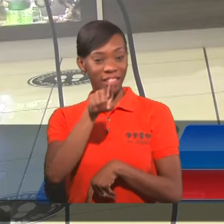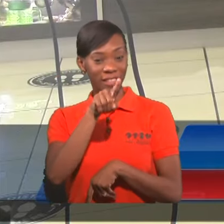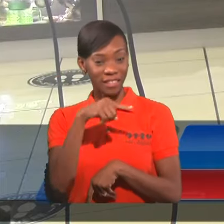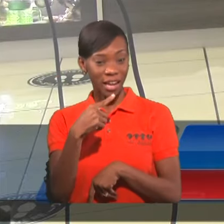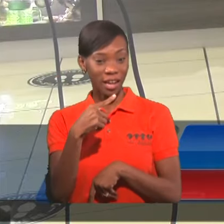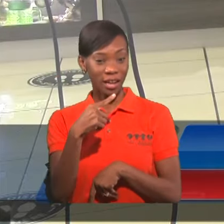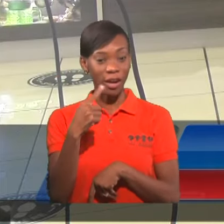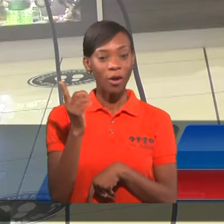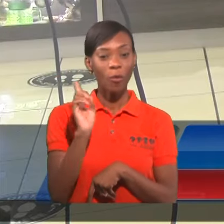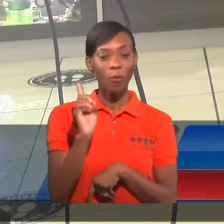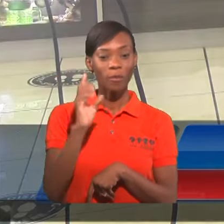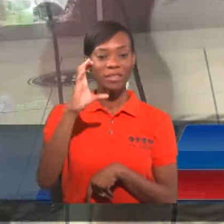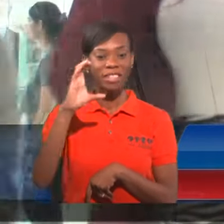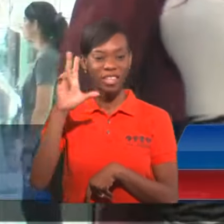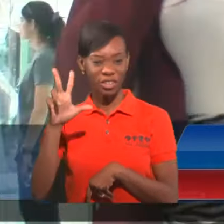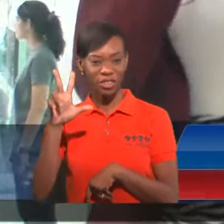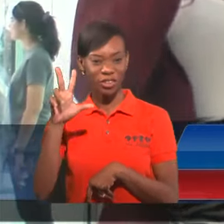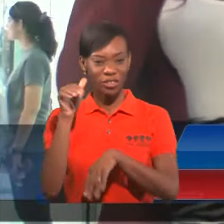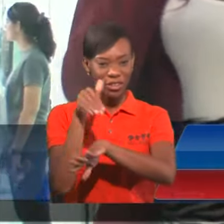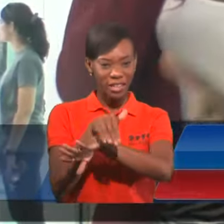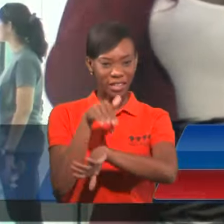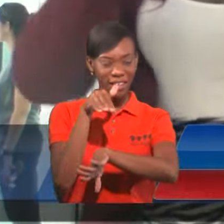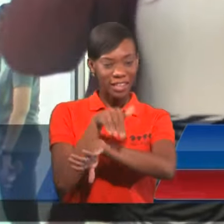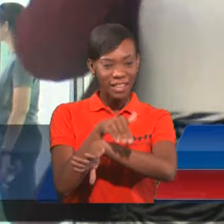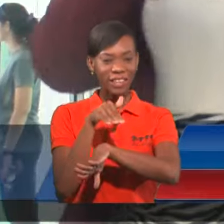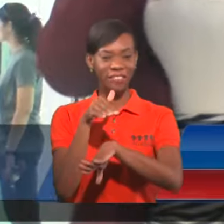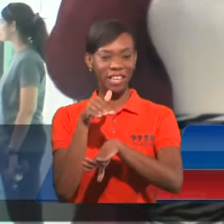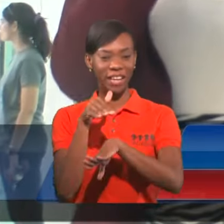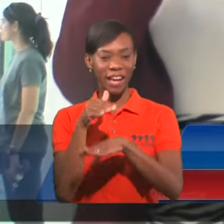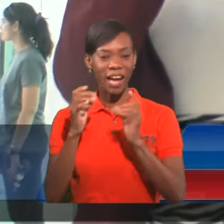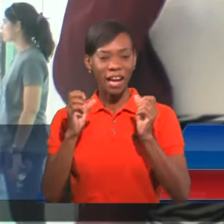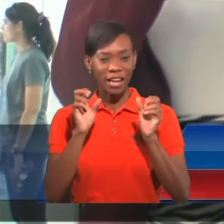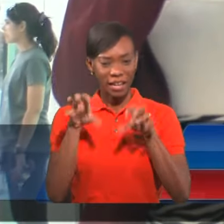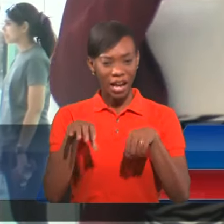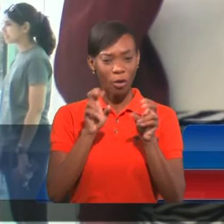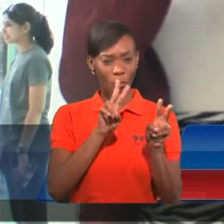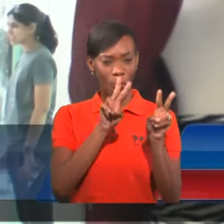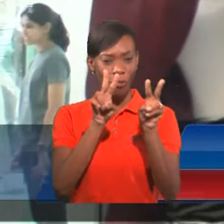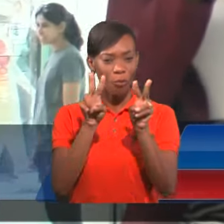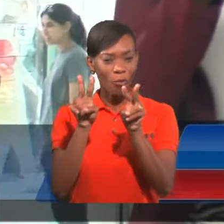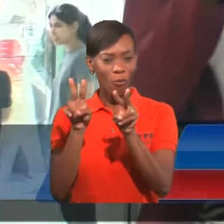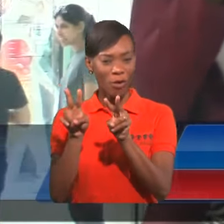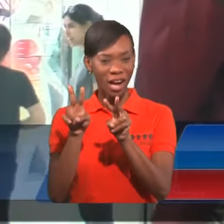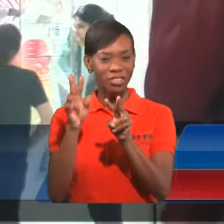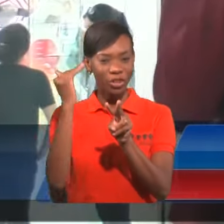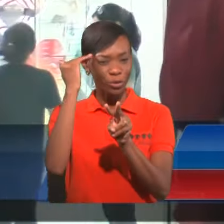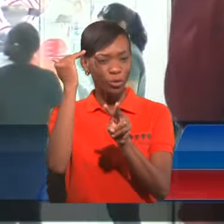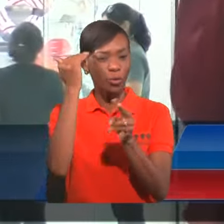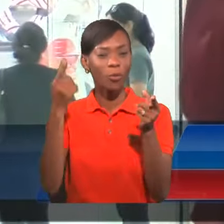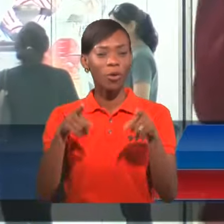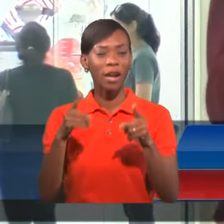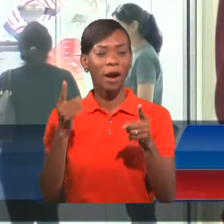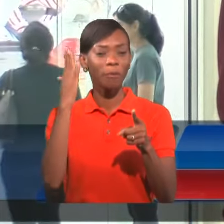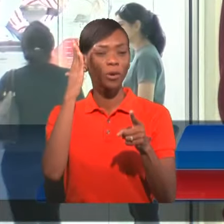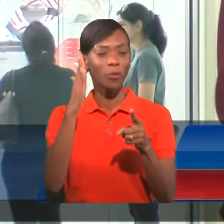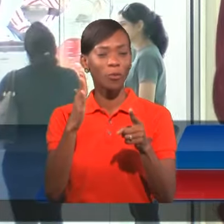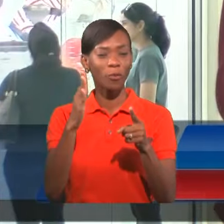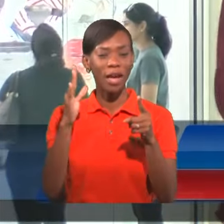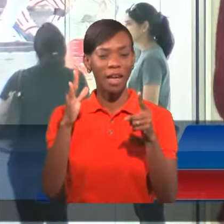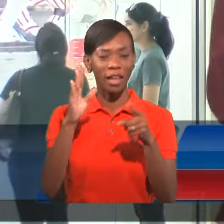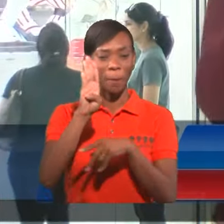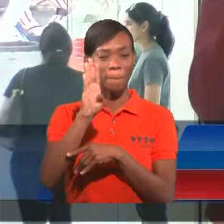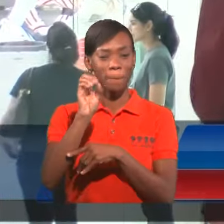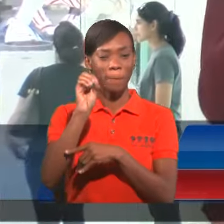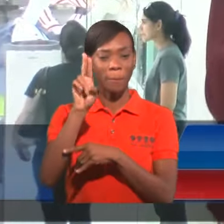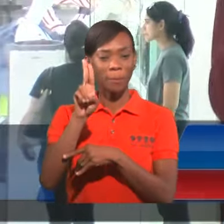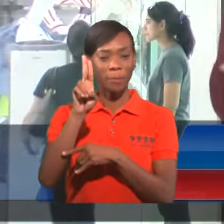Mall in San Fernando on Wednesday afternoon. This year's Borough Day celebrations is under the theme Making an Impact. And Alderman King shared with us some of the